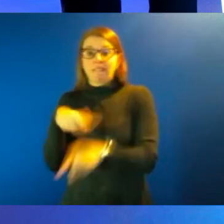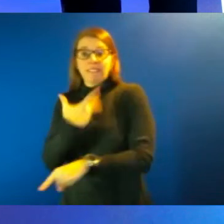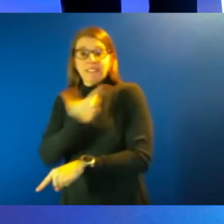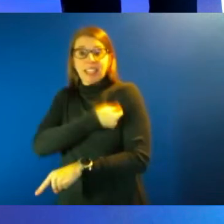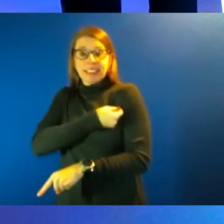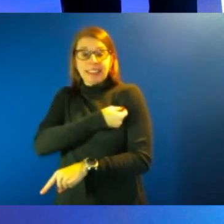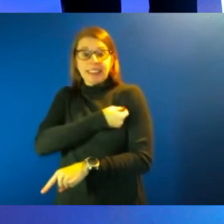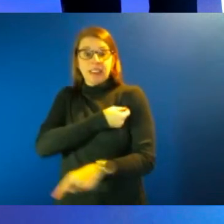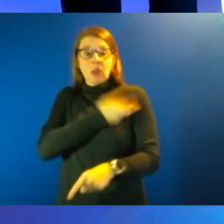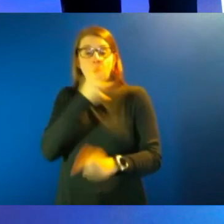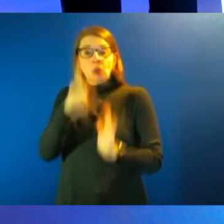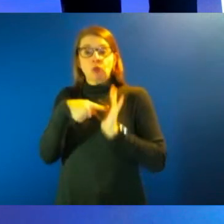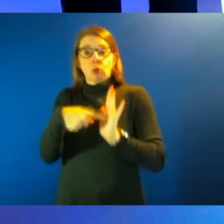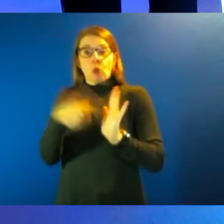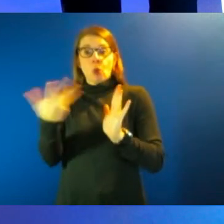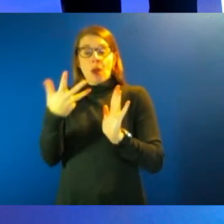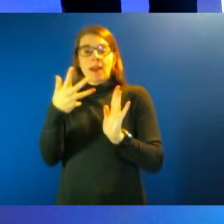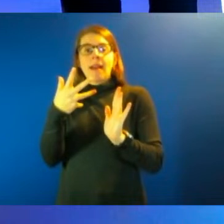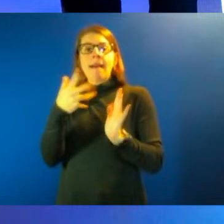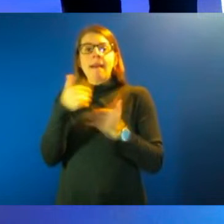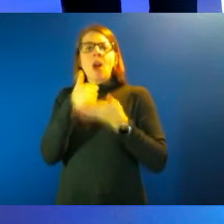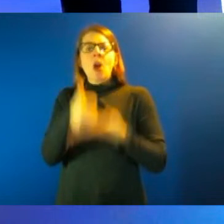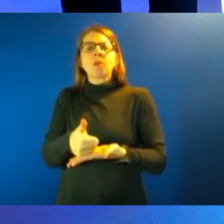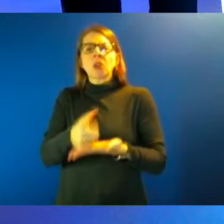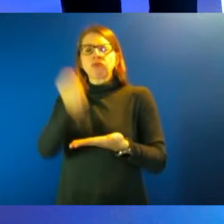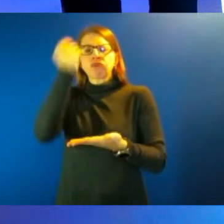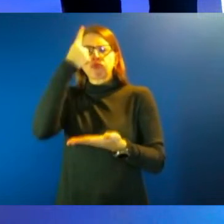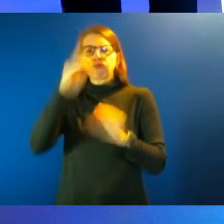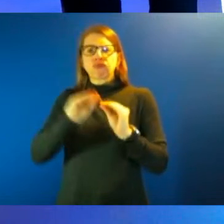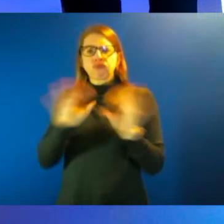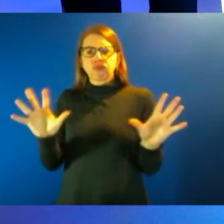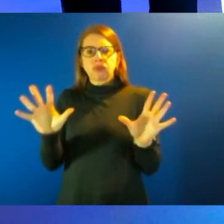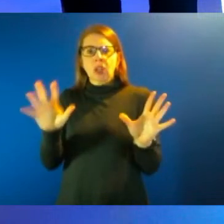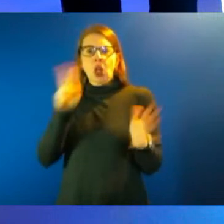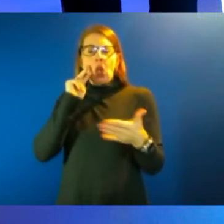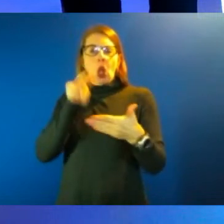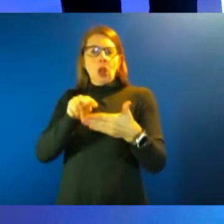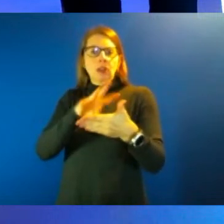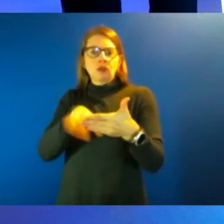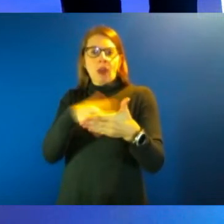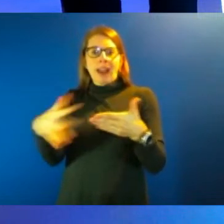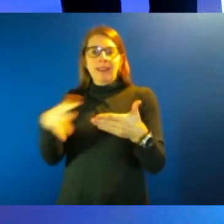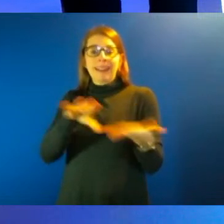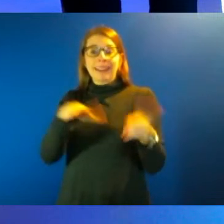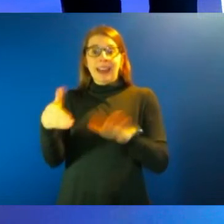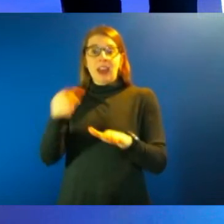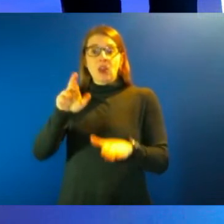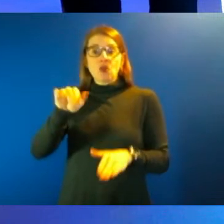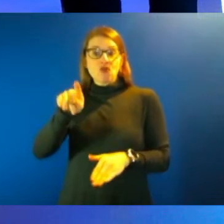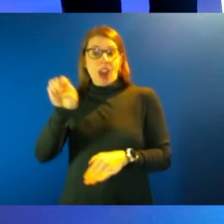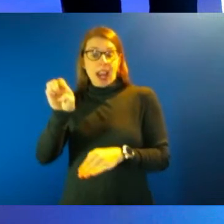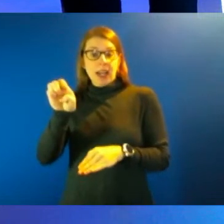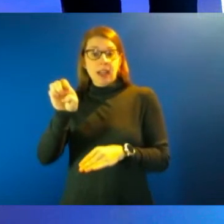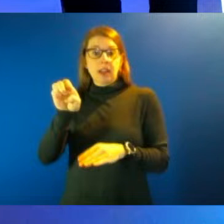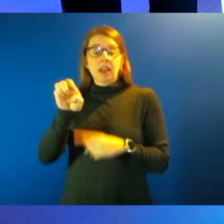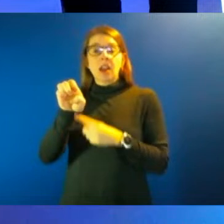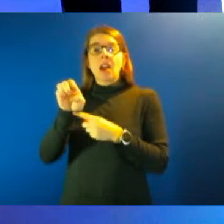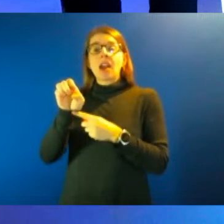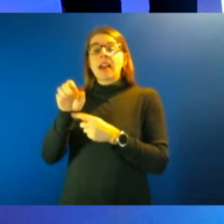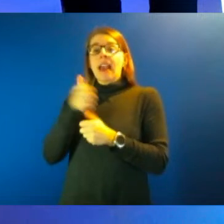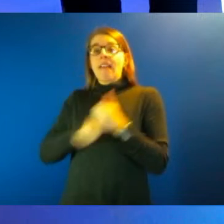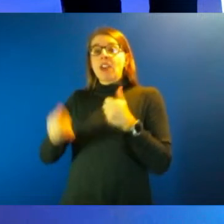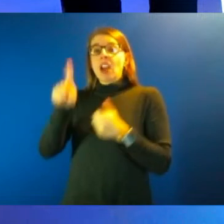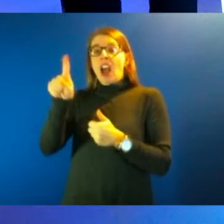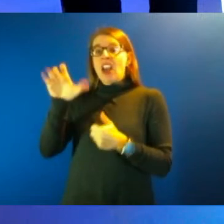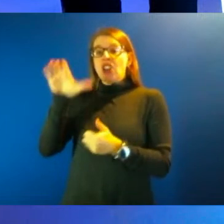to show you should help clear some of that up. We're going to take a look at this graph. It shows you the death rate among every 100,000